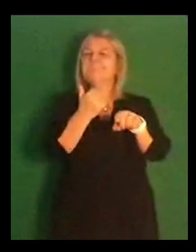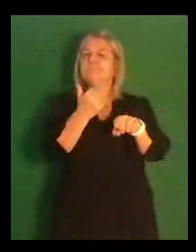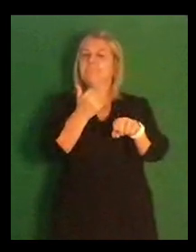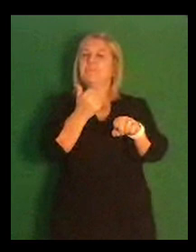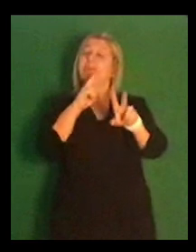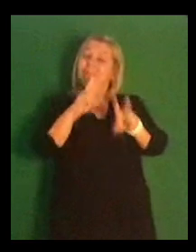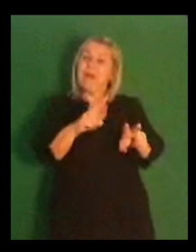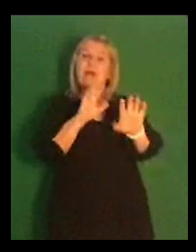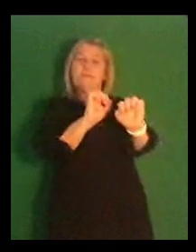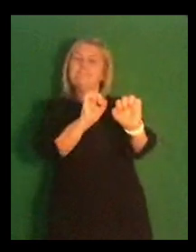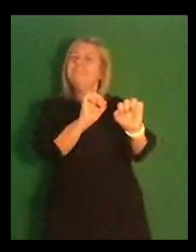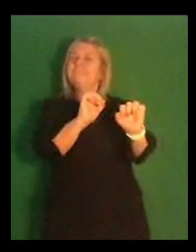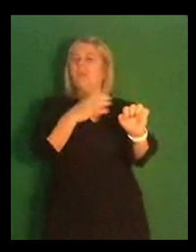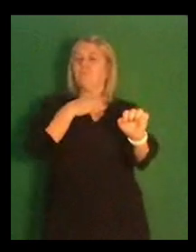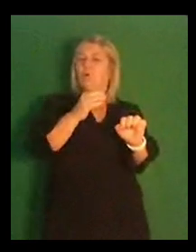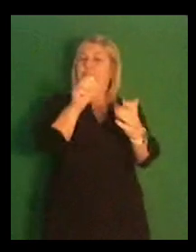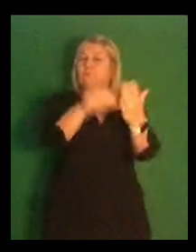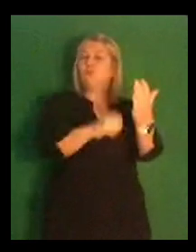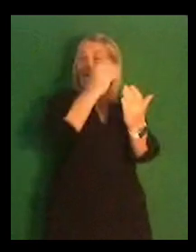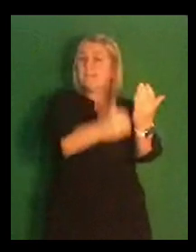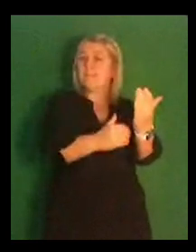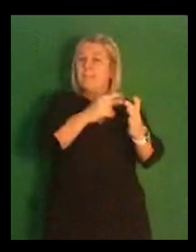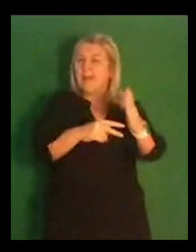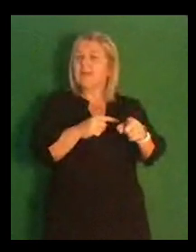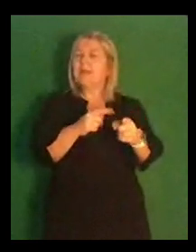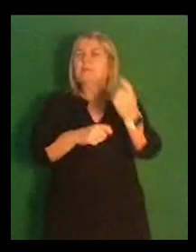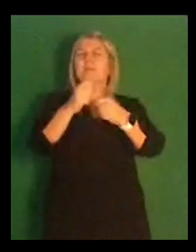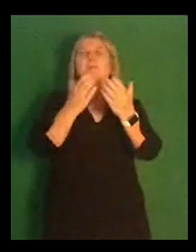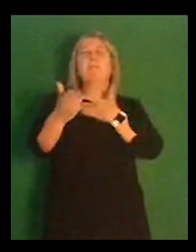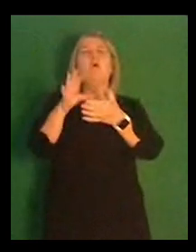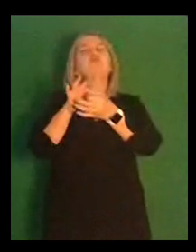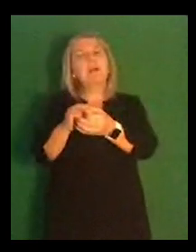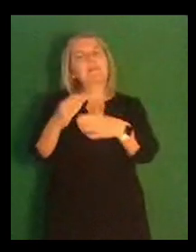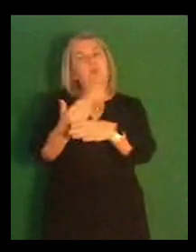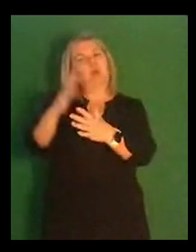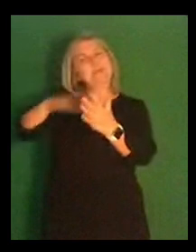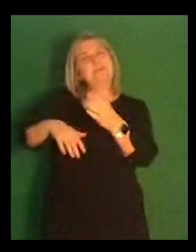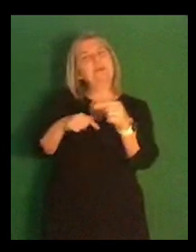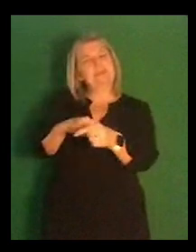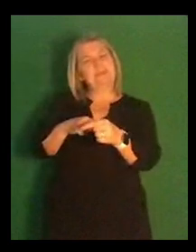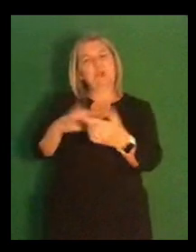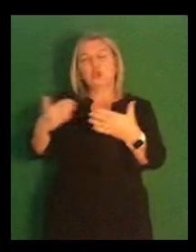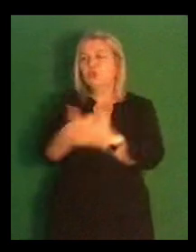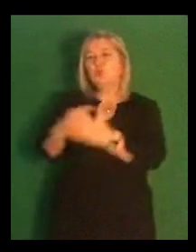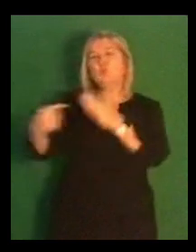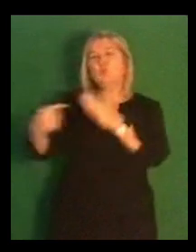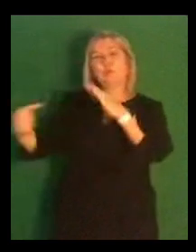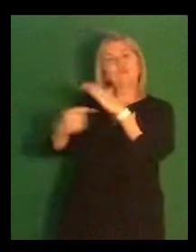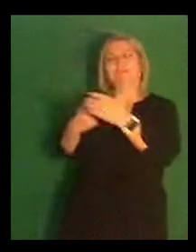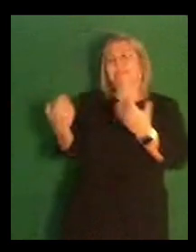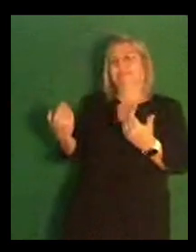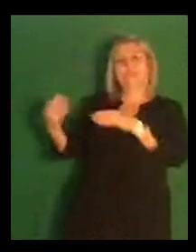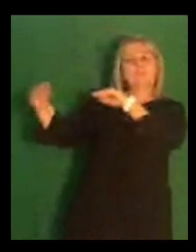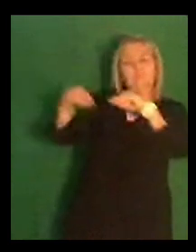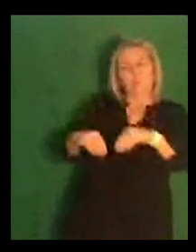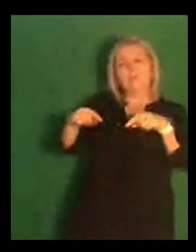into really much more relevant work experience for newcomers, new immigrants and refugees. That's something that Luminal